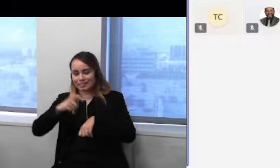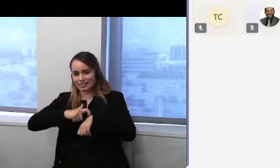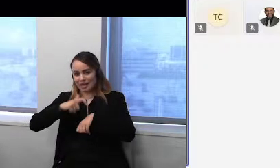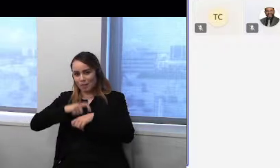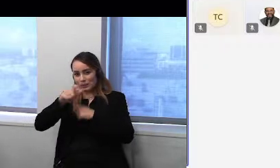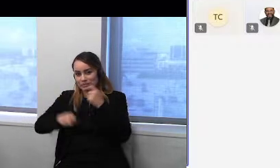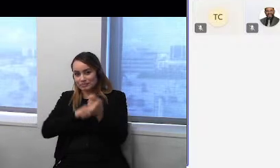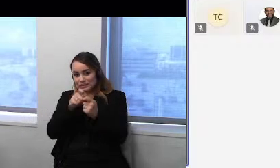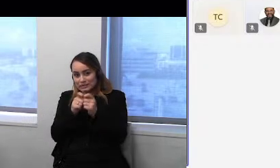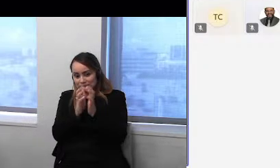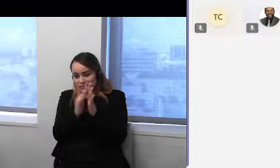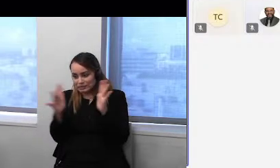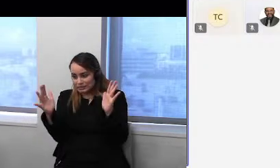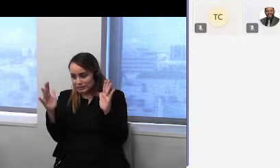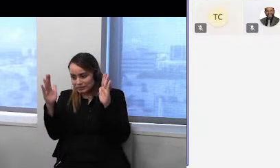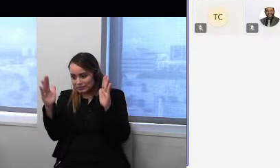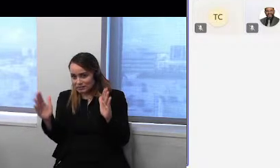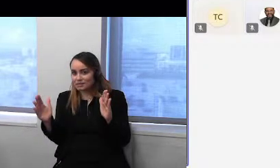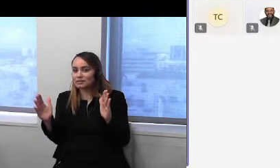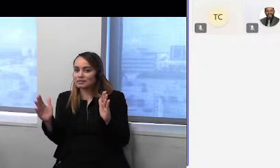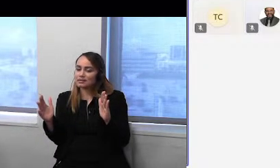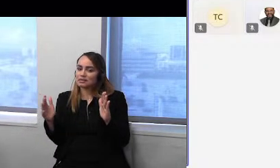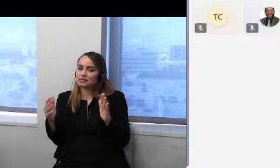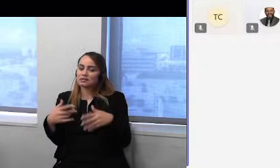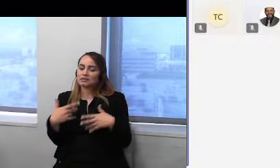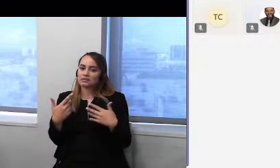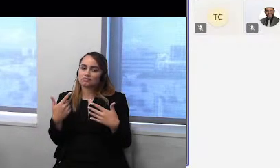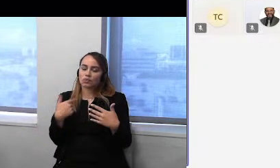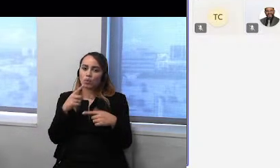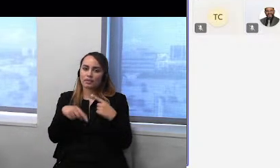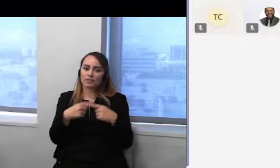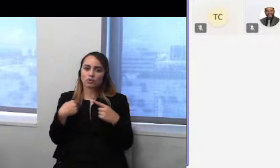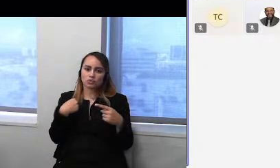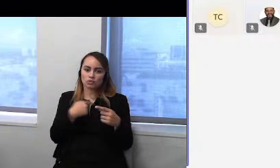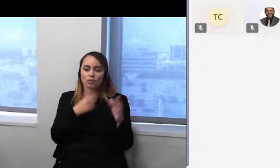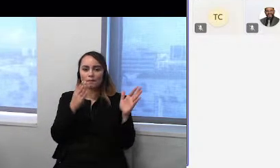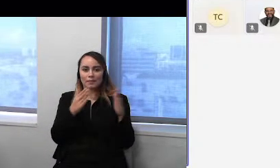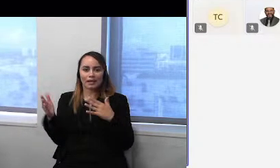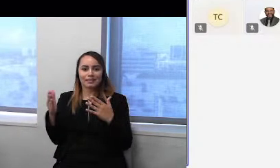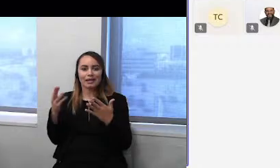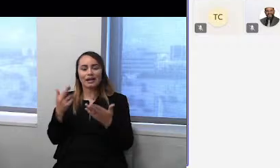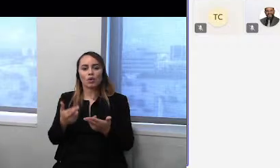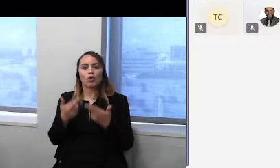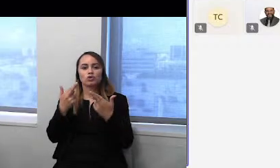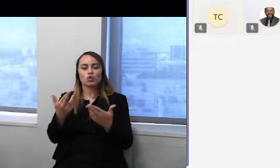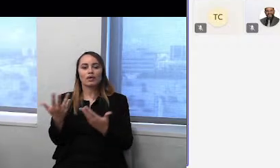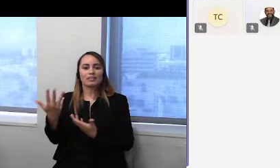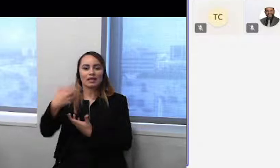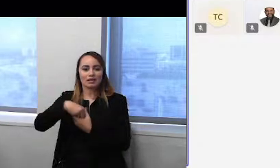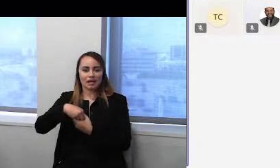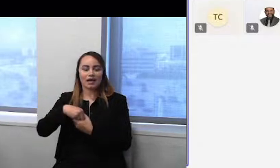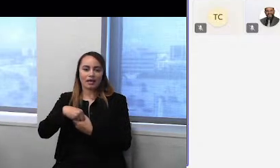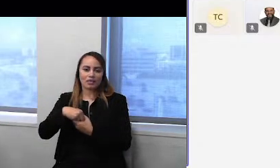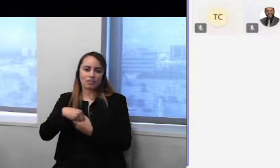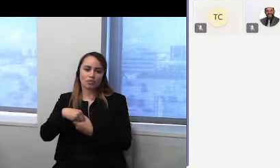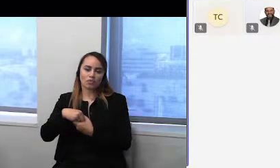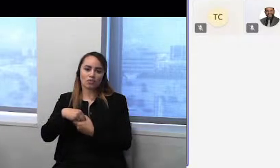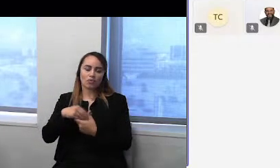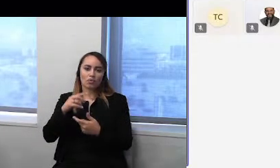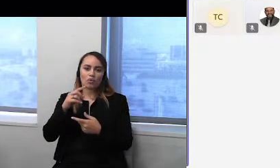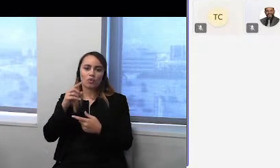of the integrated resource plan based on what was directed by REP for an integrated resource plan.